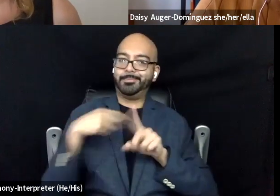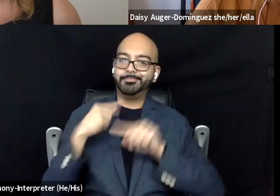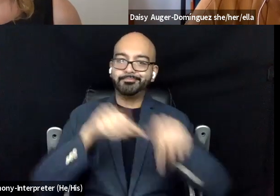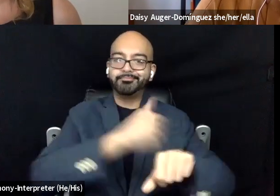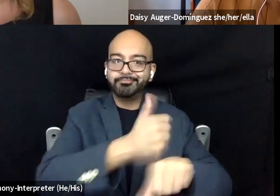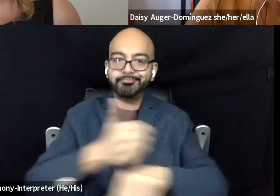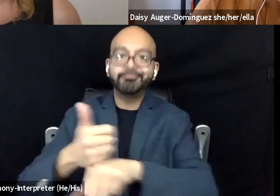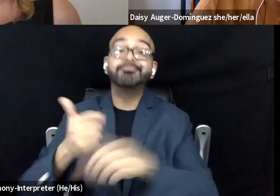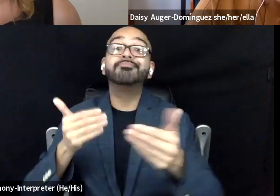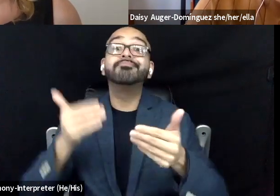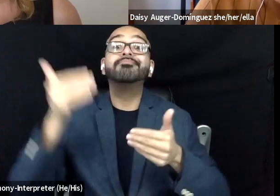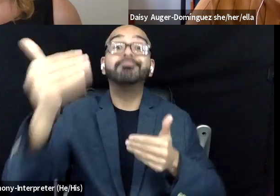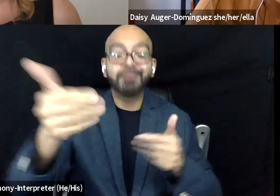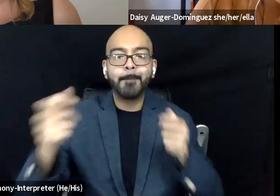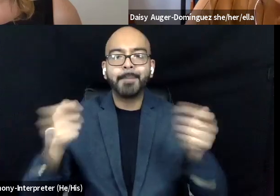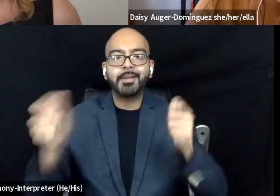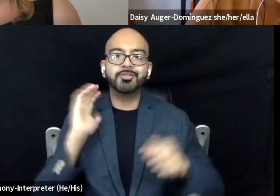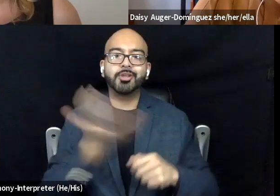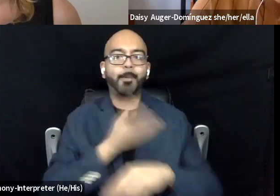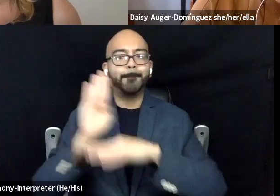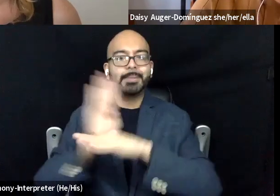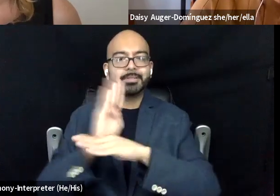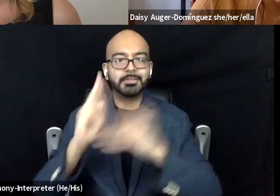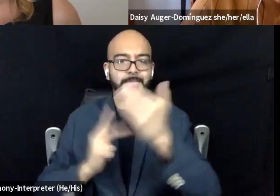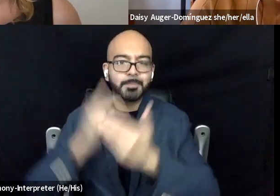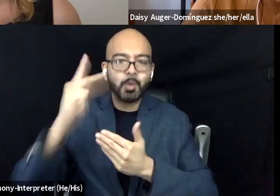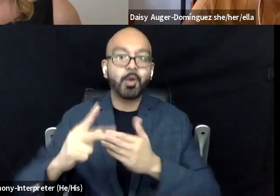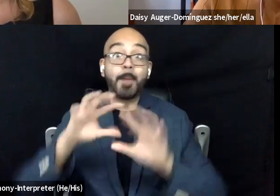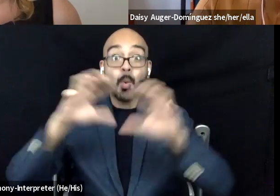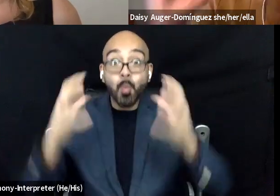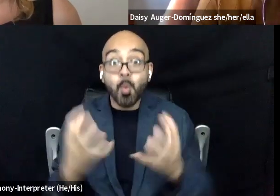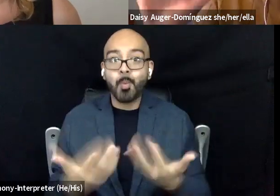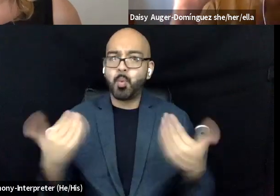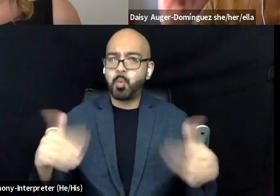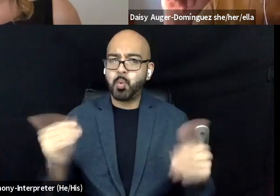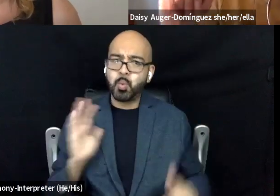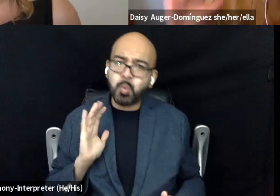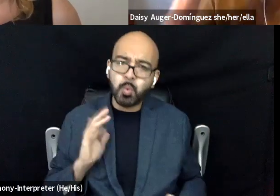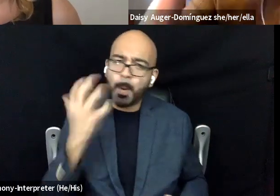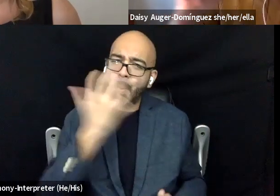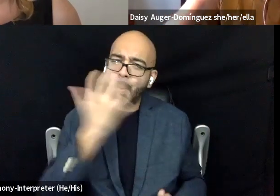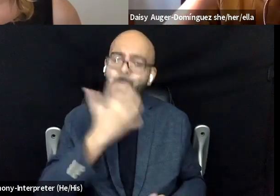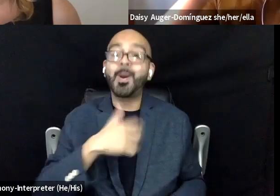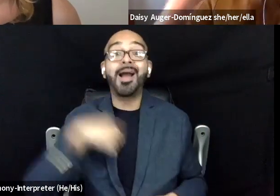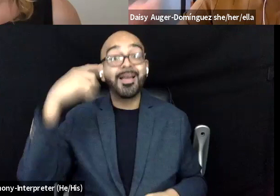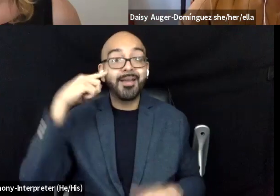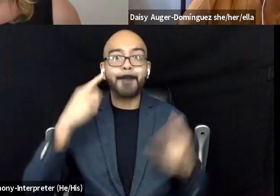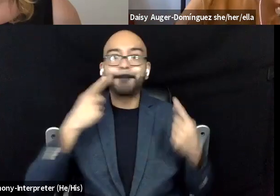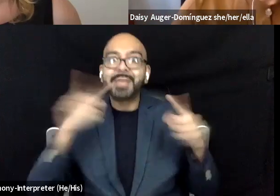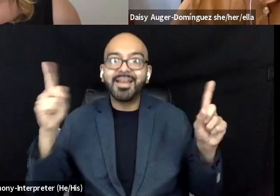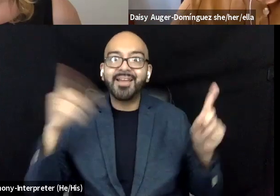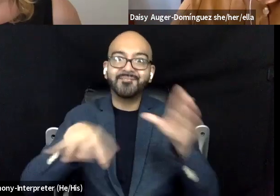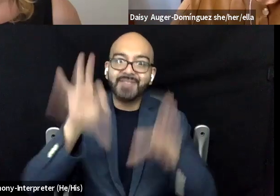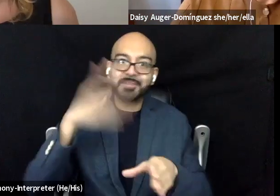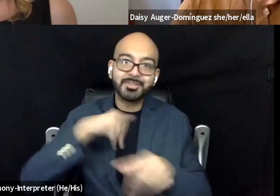our philanthropic programs globally, which was an amazing treat and something that I also thought, okay, here I found my lane. Here's what I'm going to do. And